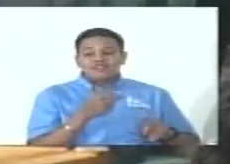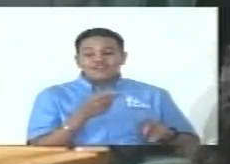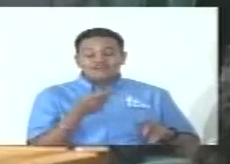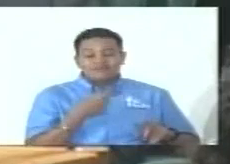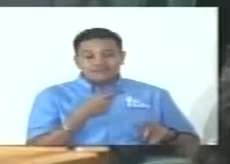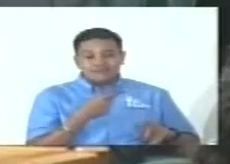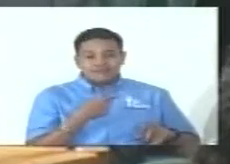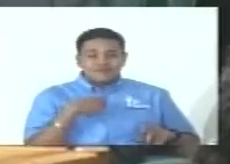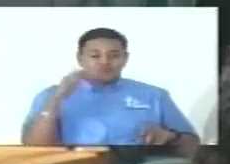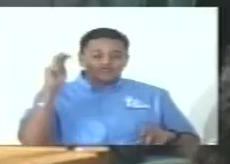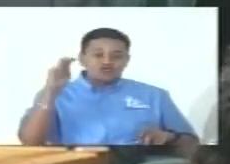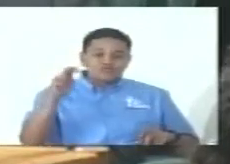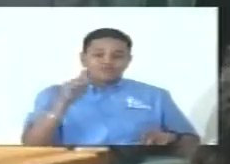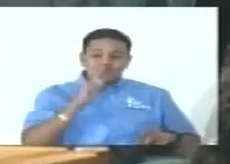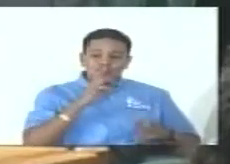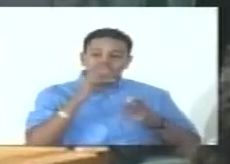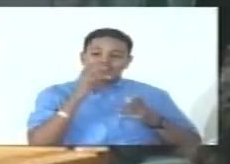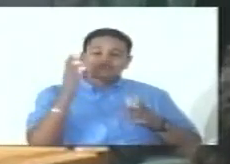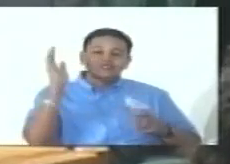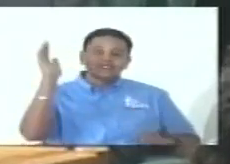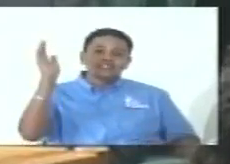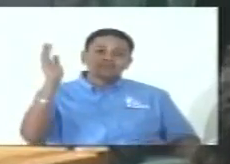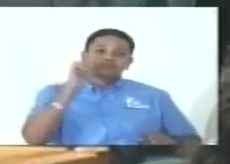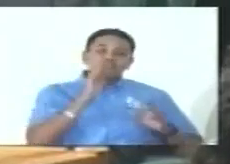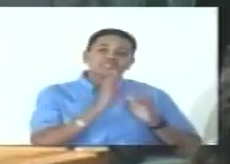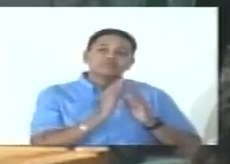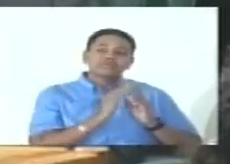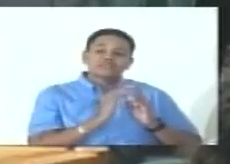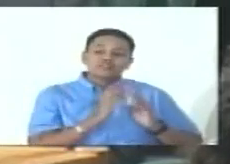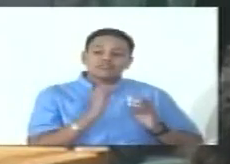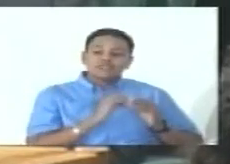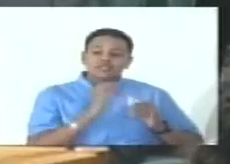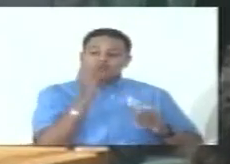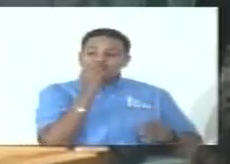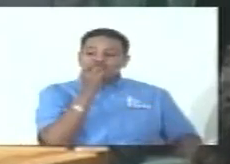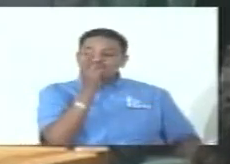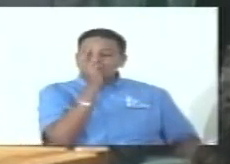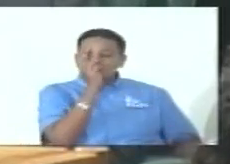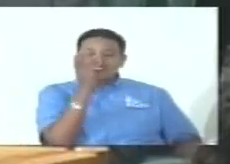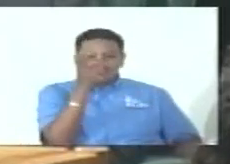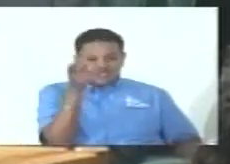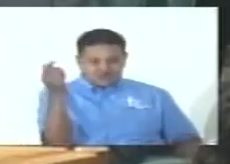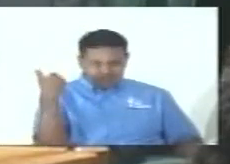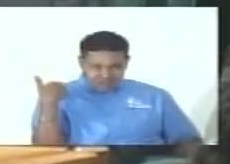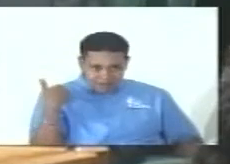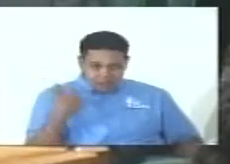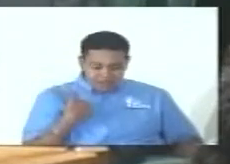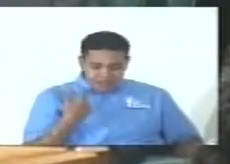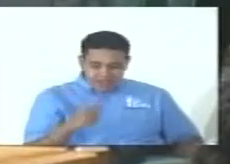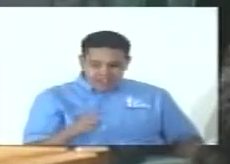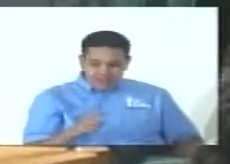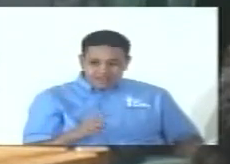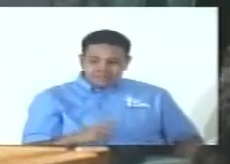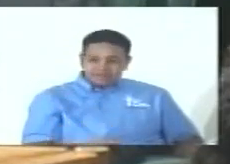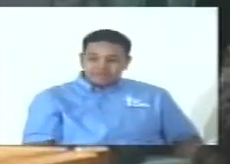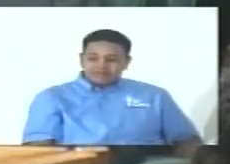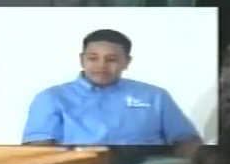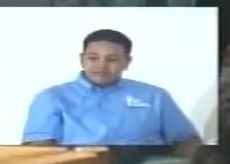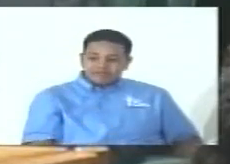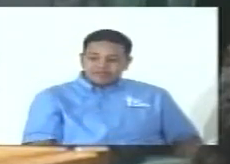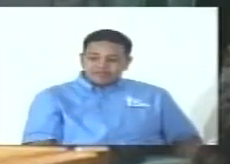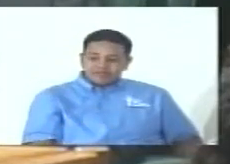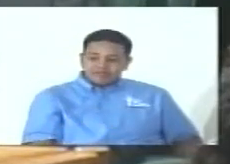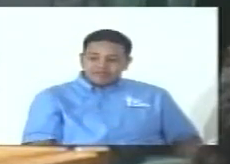down to speak at a meeting in Ocho Rios Square. Yes, and